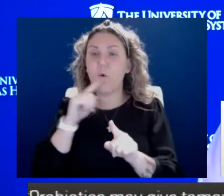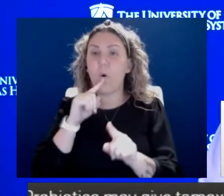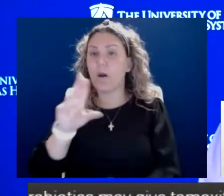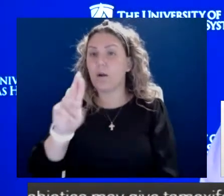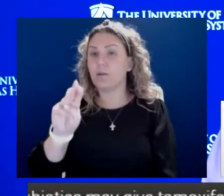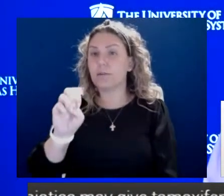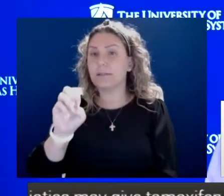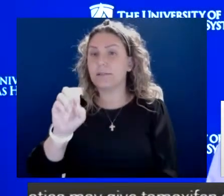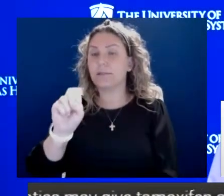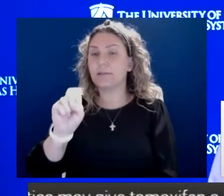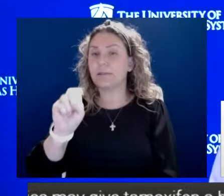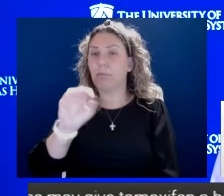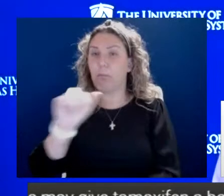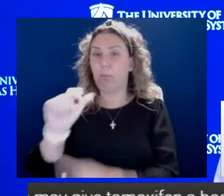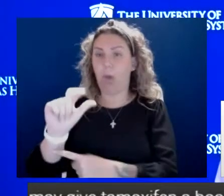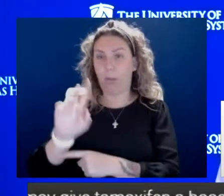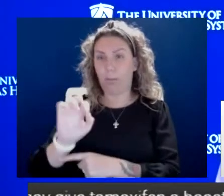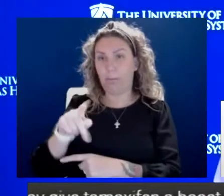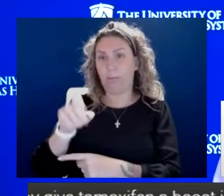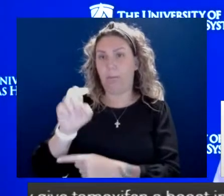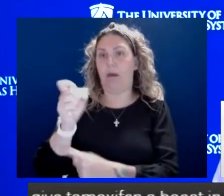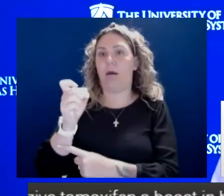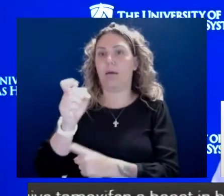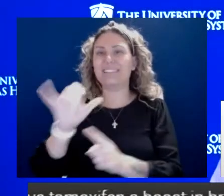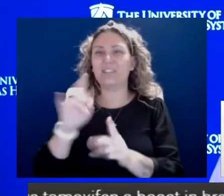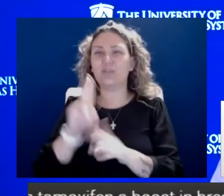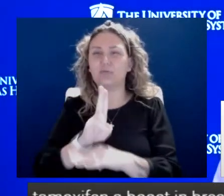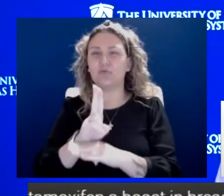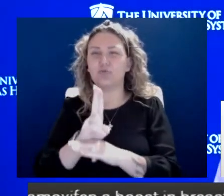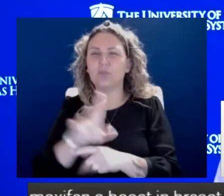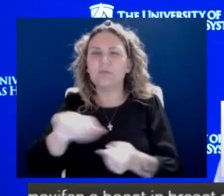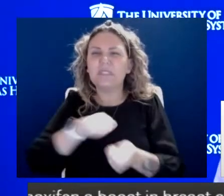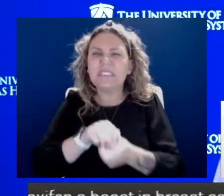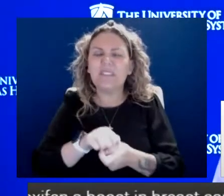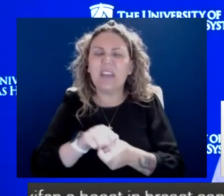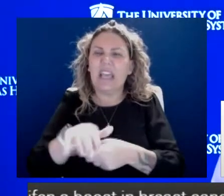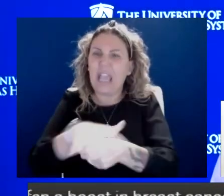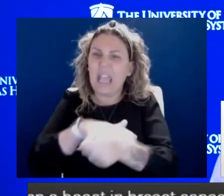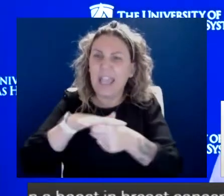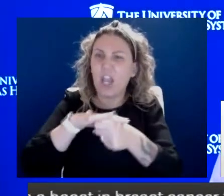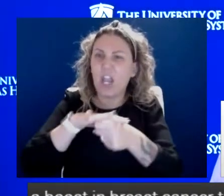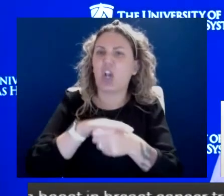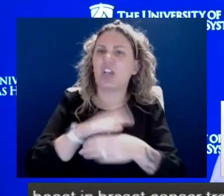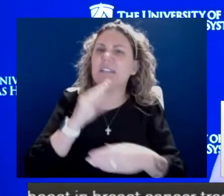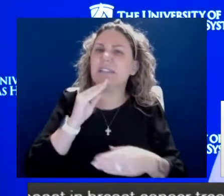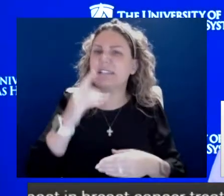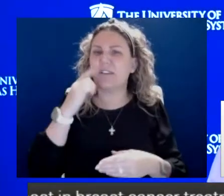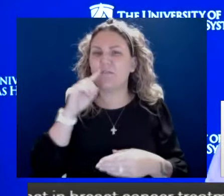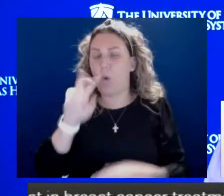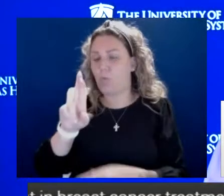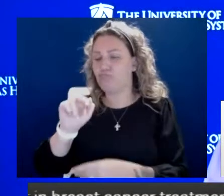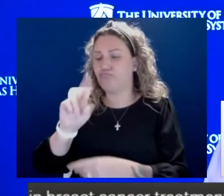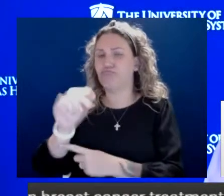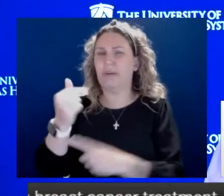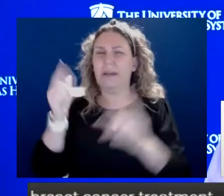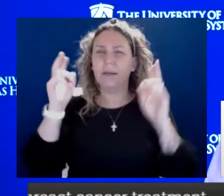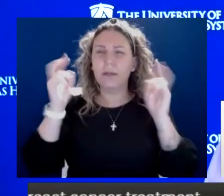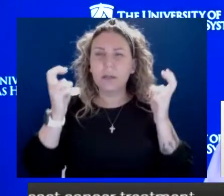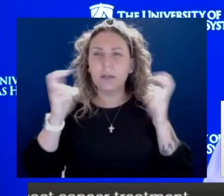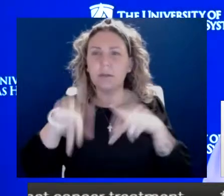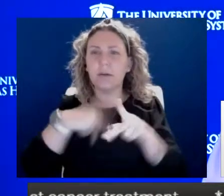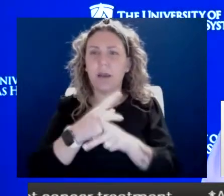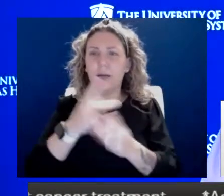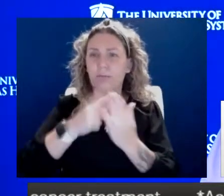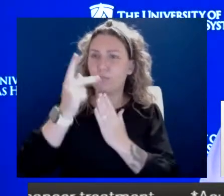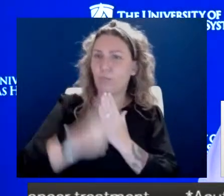being utilized in certain areas and communities in a ring vaccination type program. For instance, if someone or a group of people are